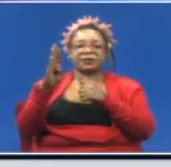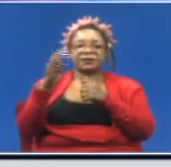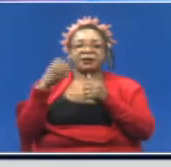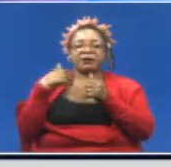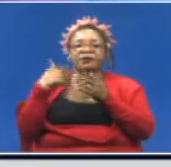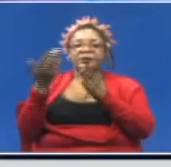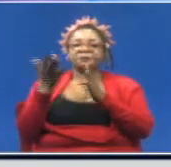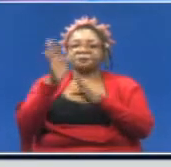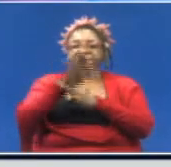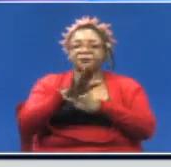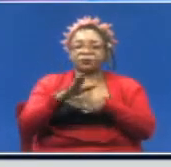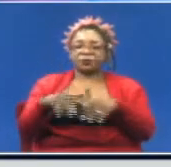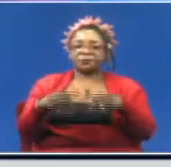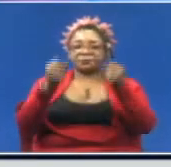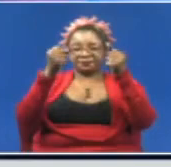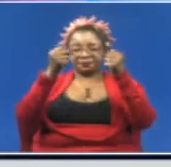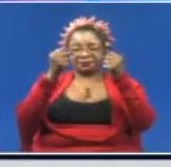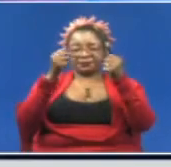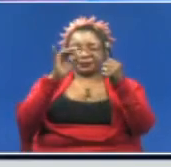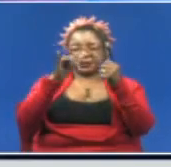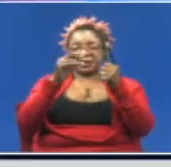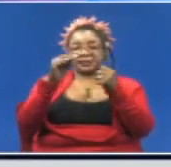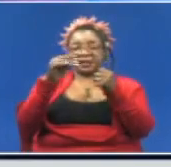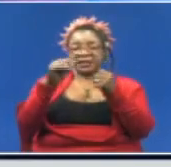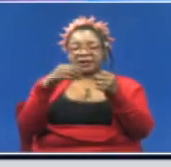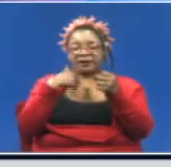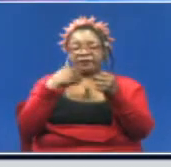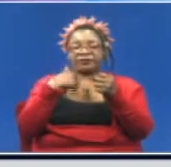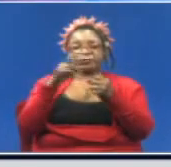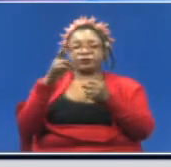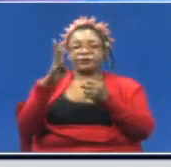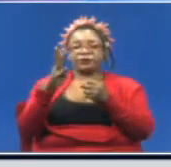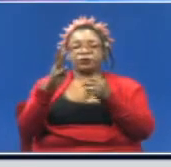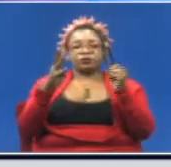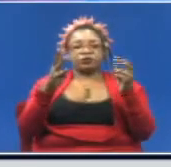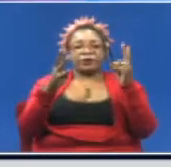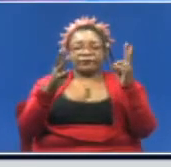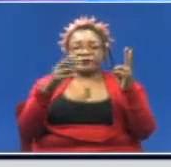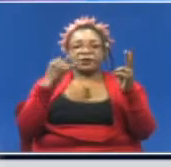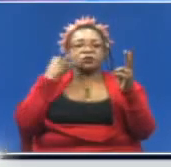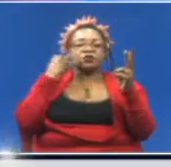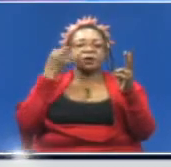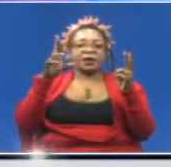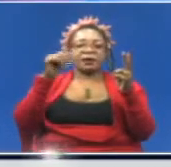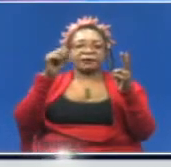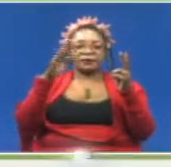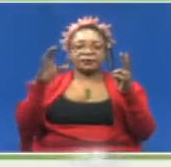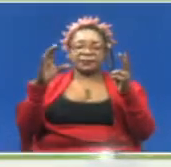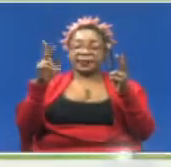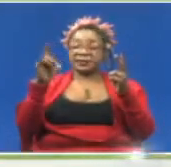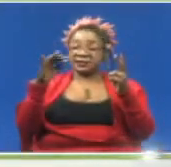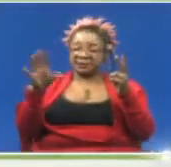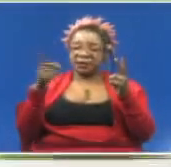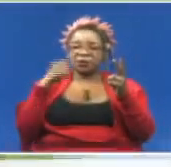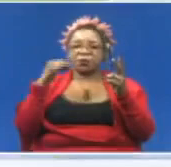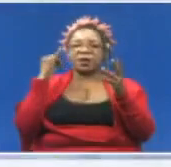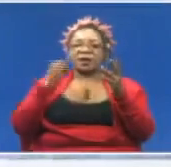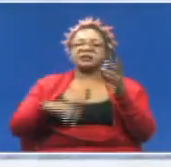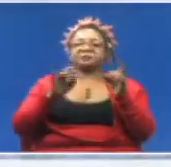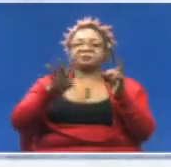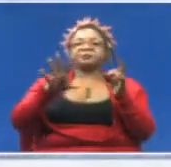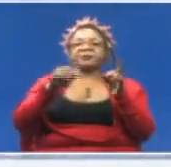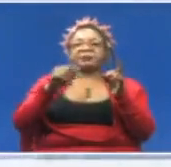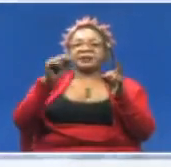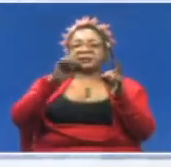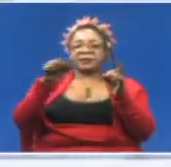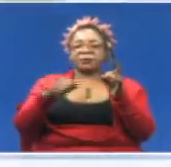back to clinch the Great Rift Tennis-Side following 24-12 win over Nakuru RFC. KCB, who were last eliminated by Strathmore